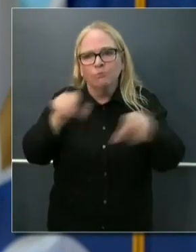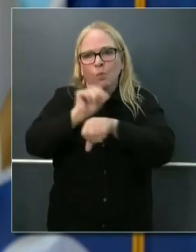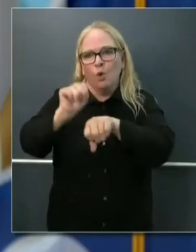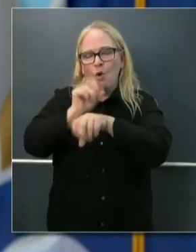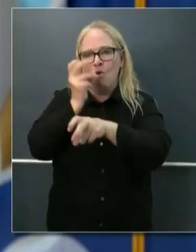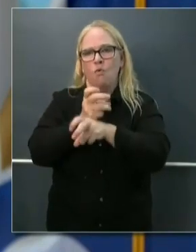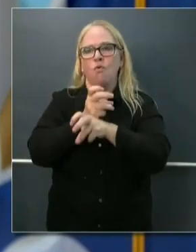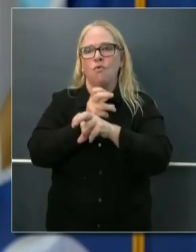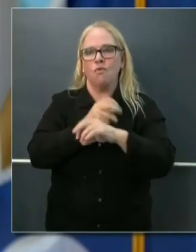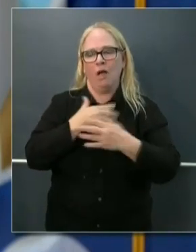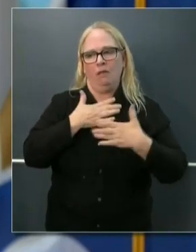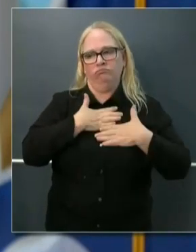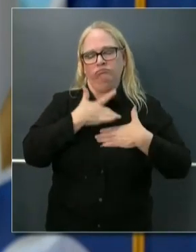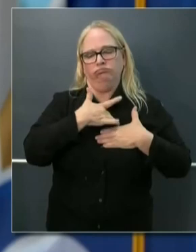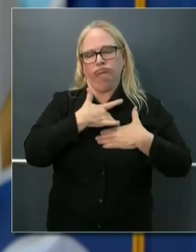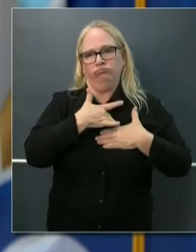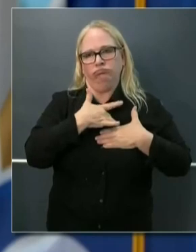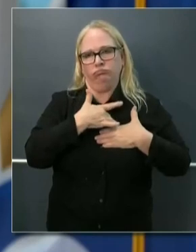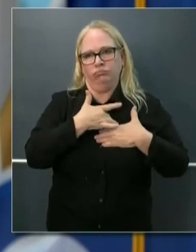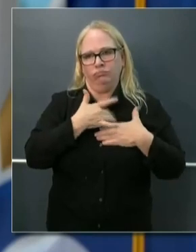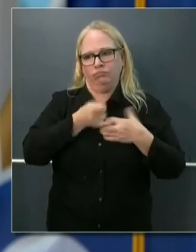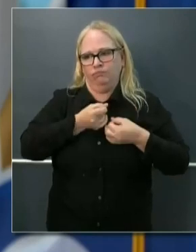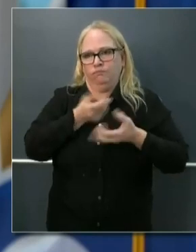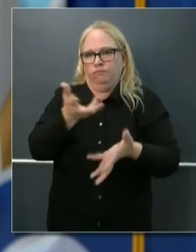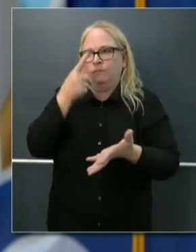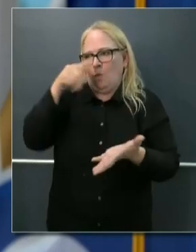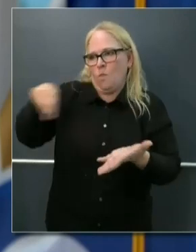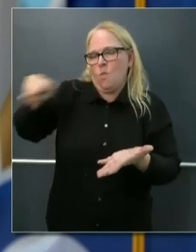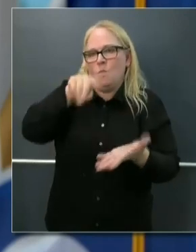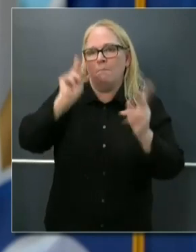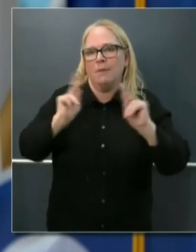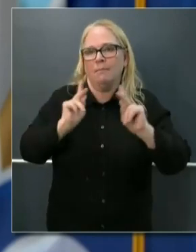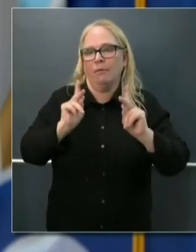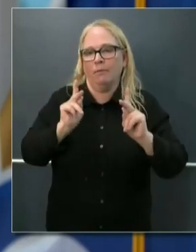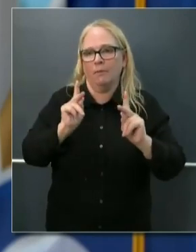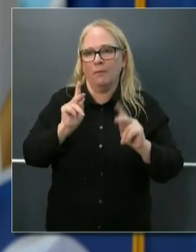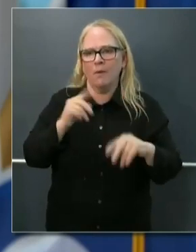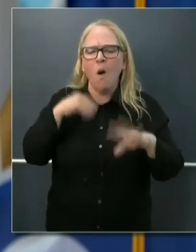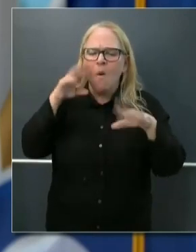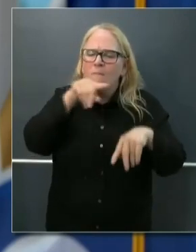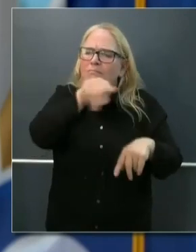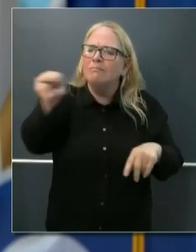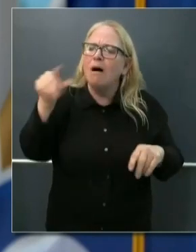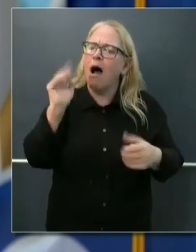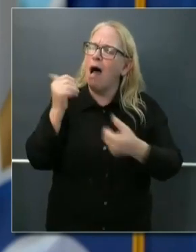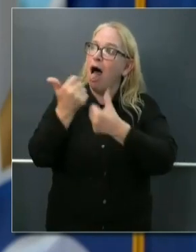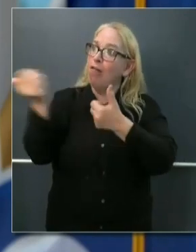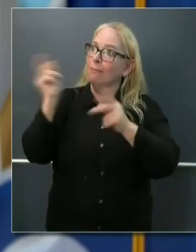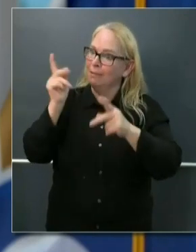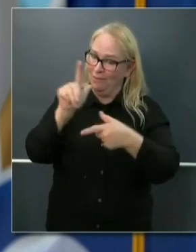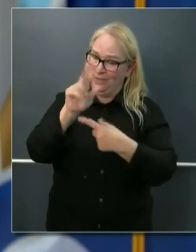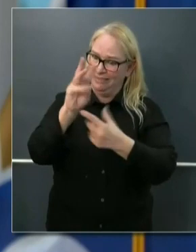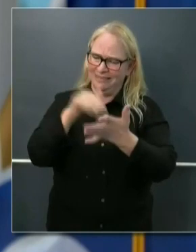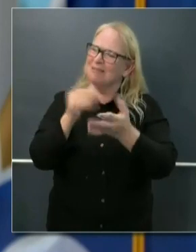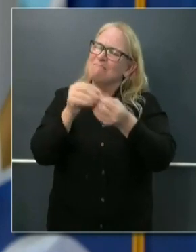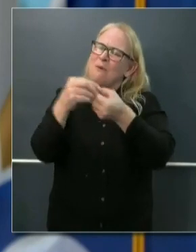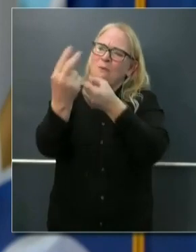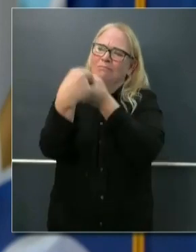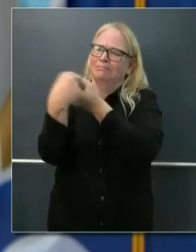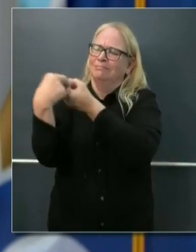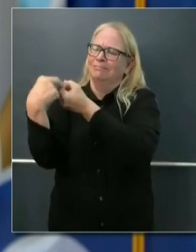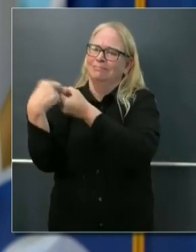heartfelt expression of appreciation. I hope others will continue the same. One final point, and then I